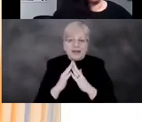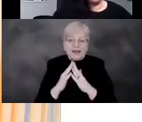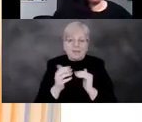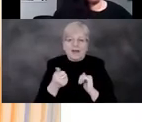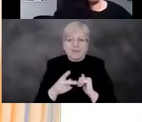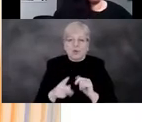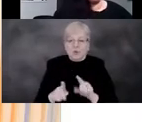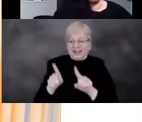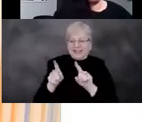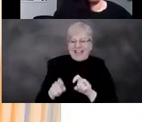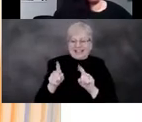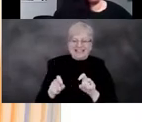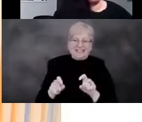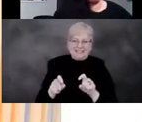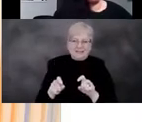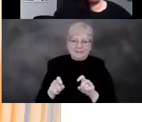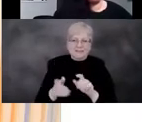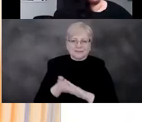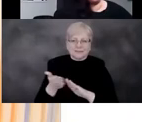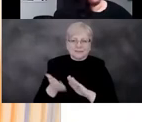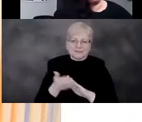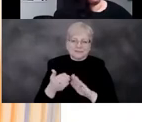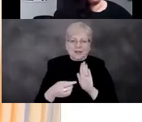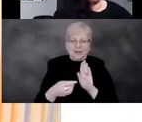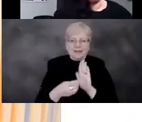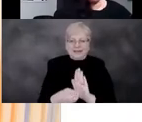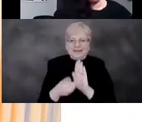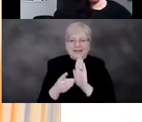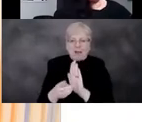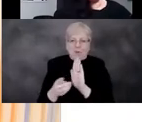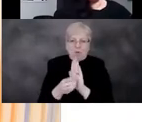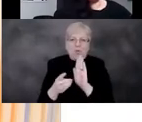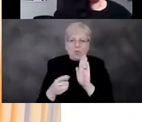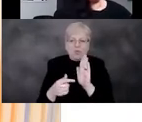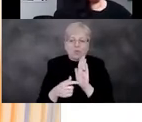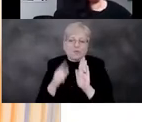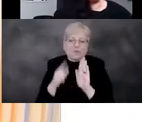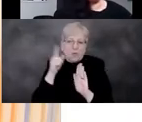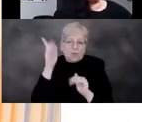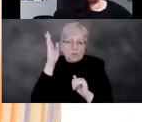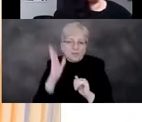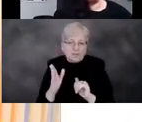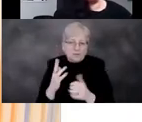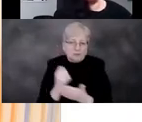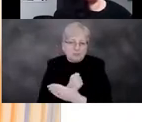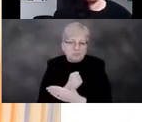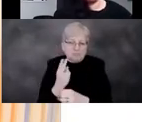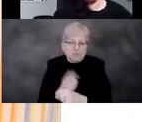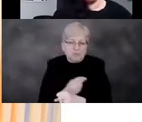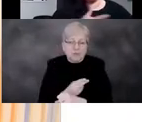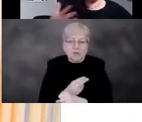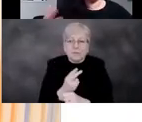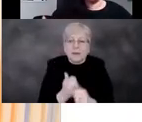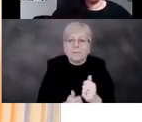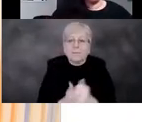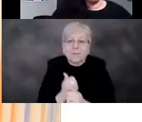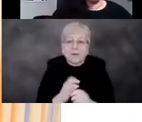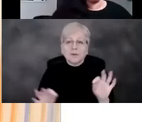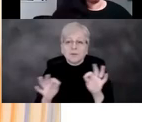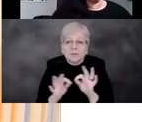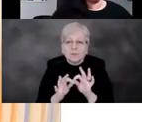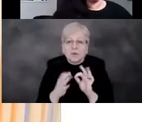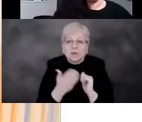test run or demo sessions that presenters would be able to use. Um, the most important thing to note for presenters or anybody that's going to be